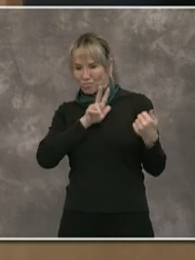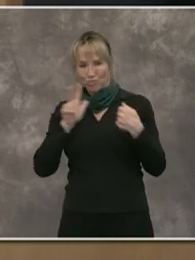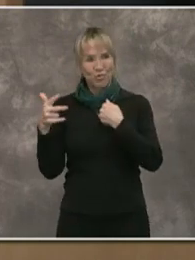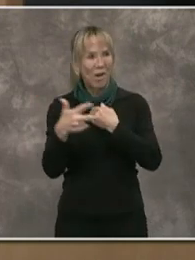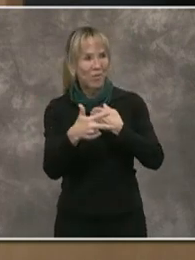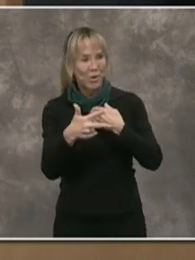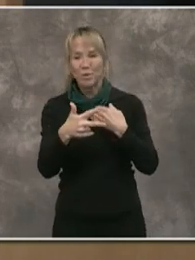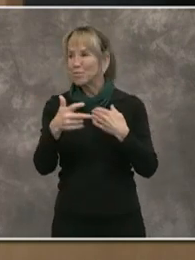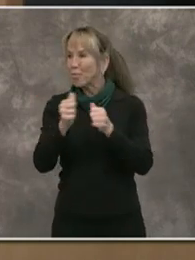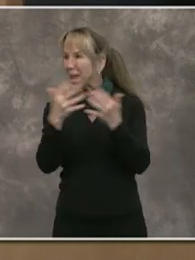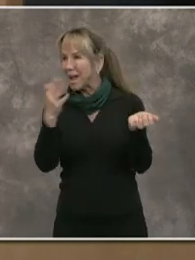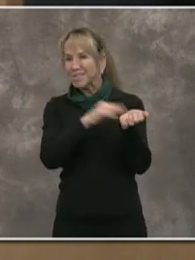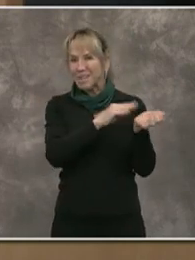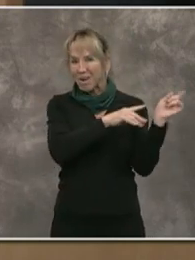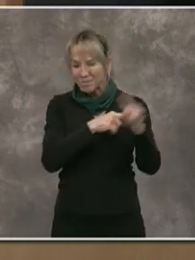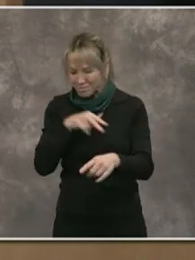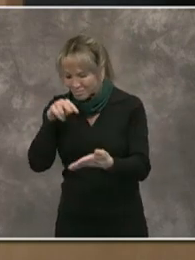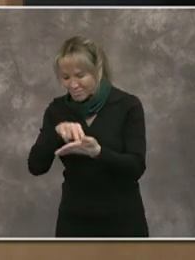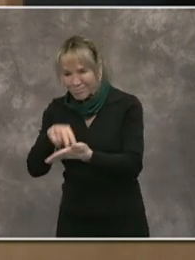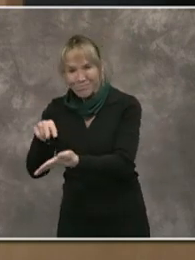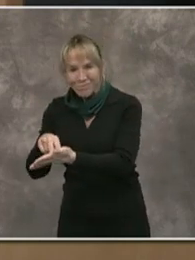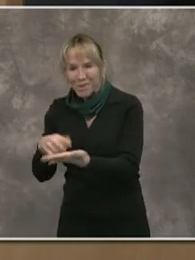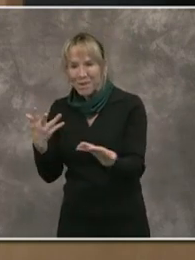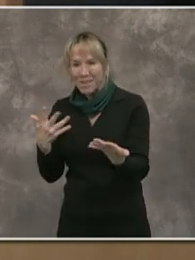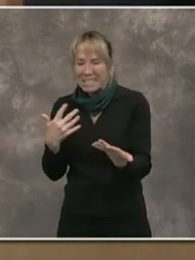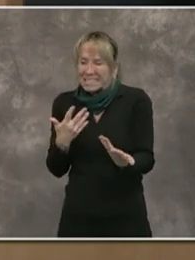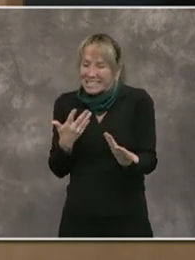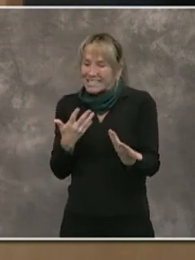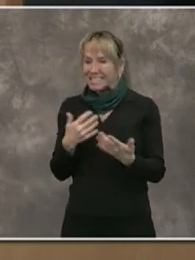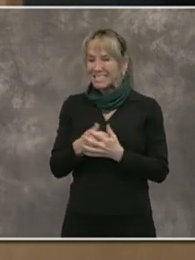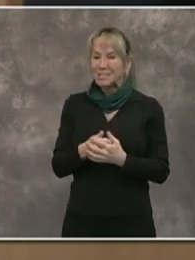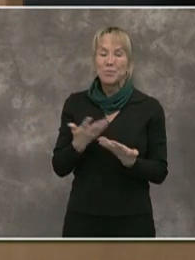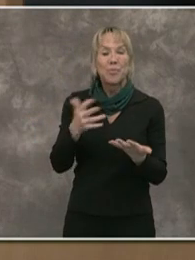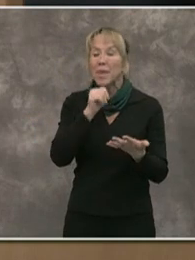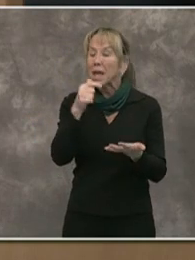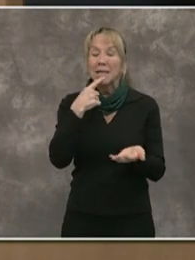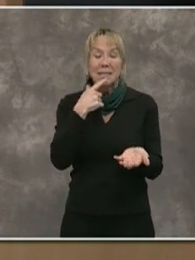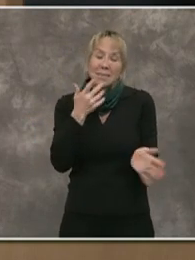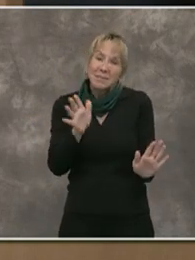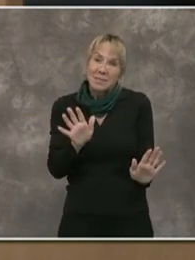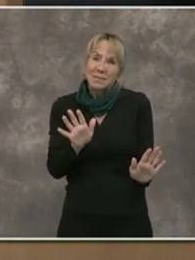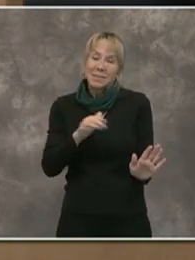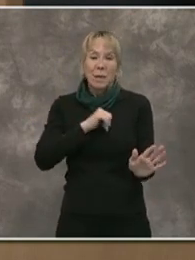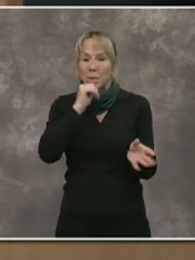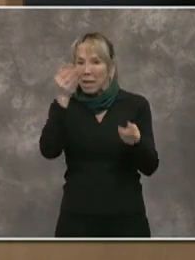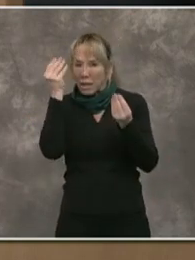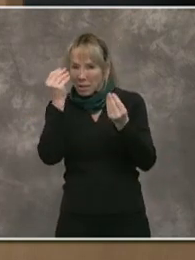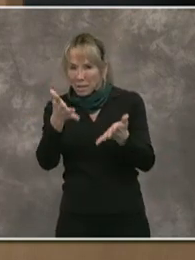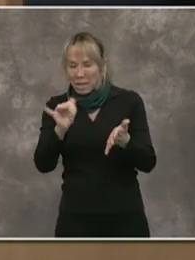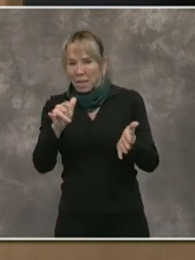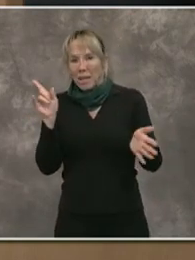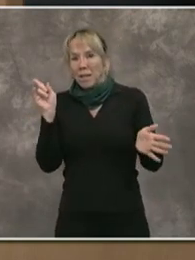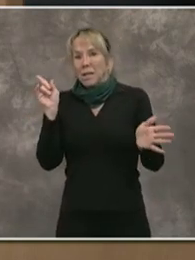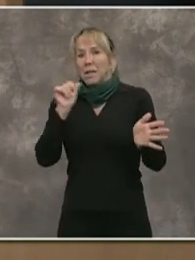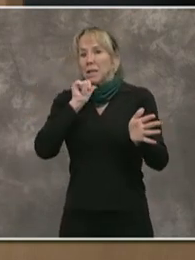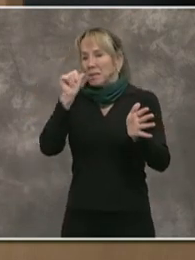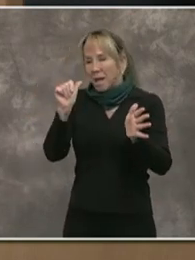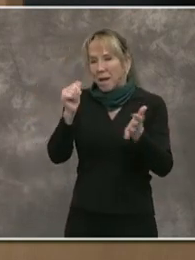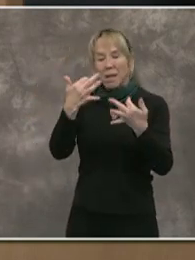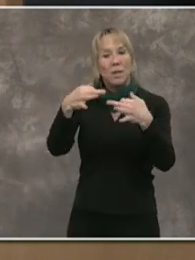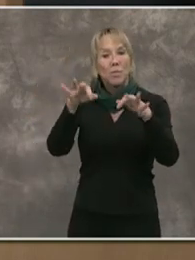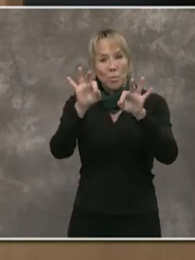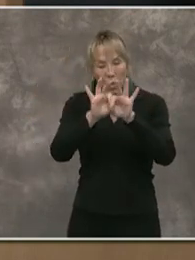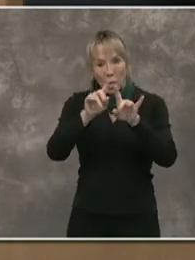Now, I'm not saying that drive-throughs aren't important and aren't going to be very critical for us to